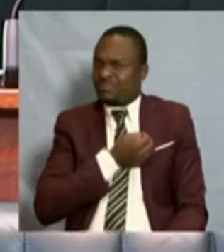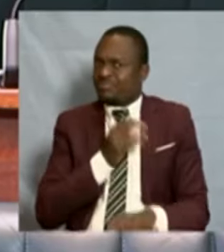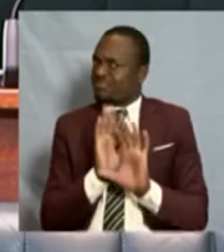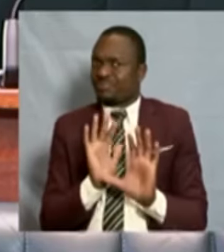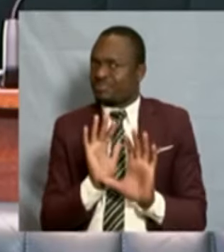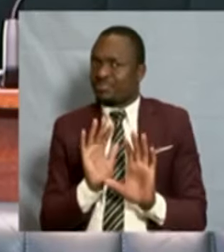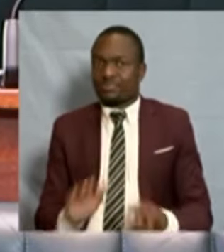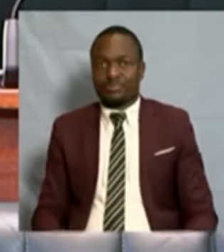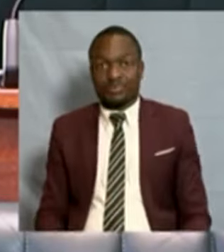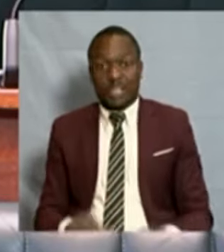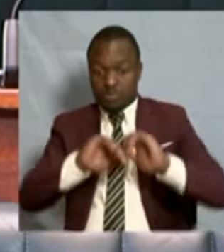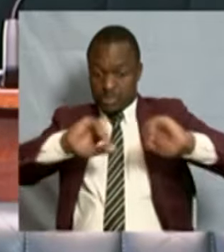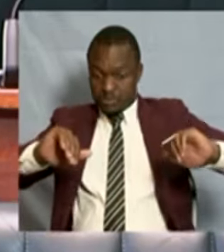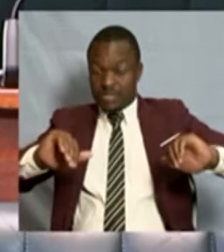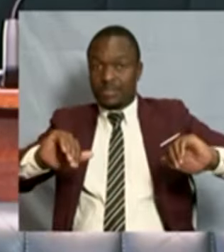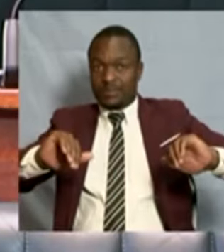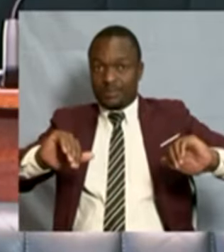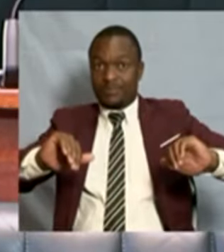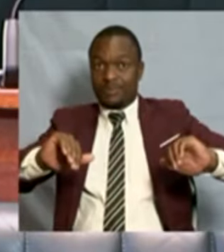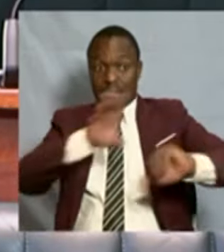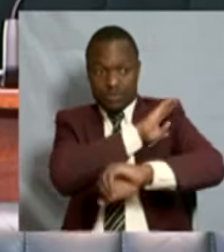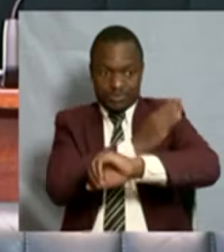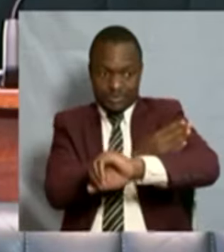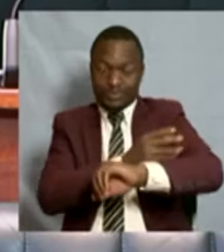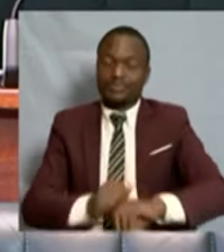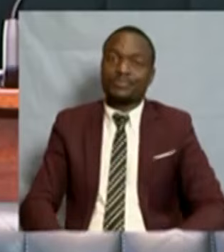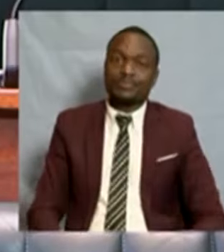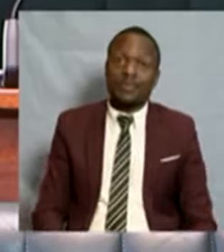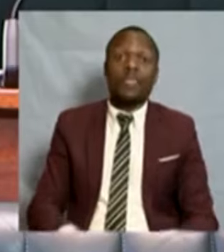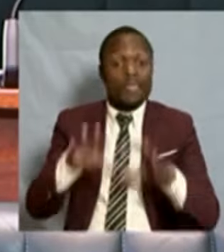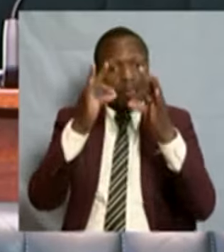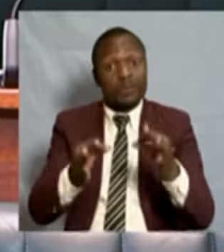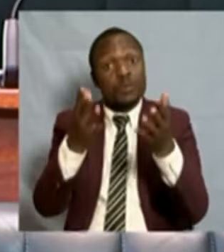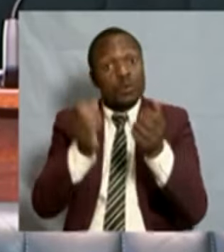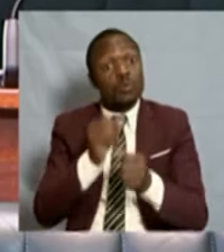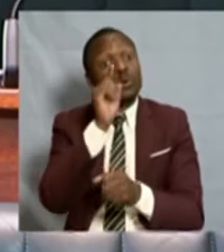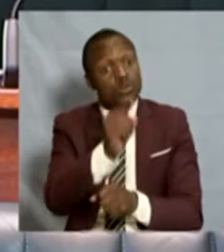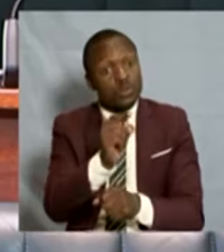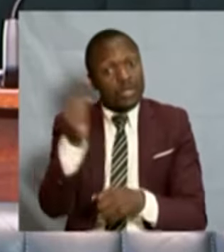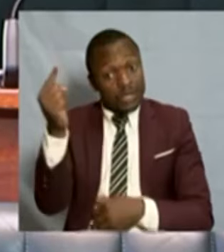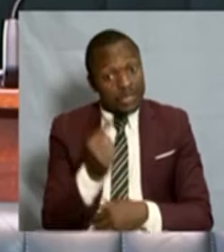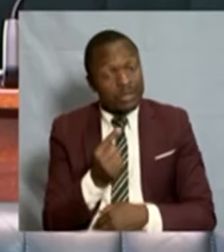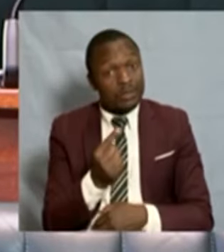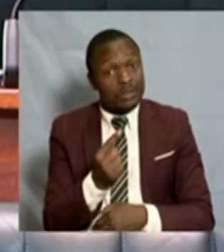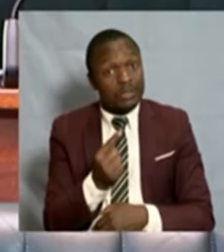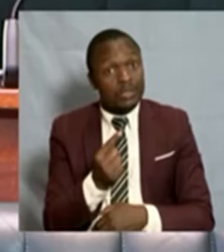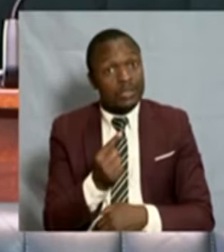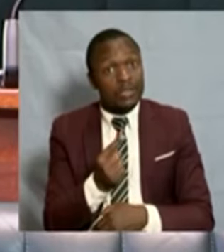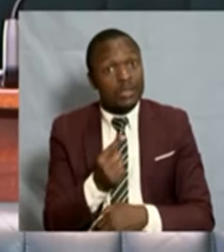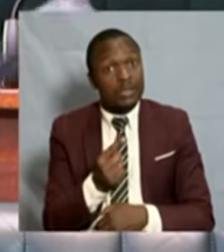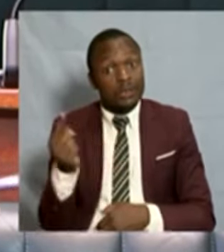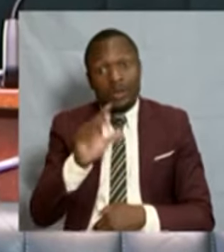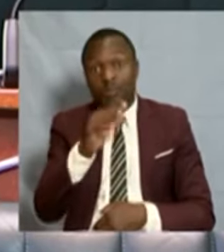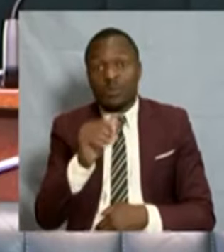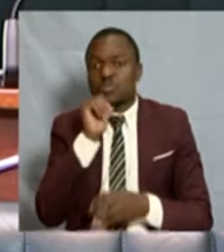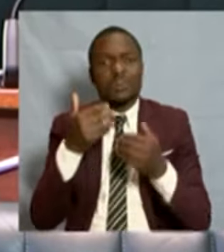Council, separation of powers. Even if we wanted you to come, those honorables to come back, we